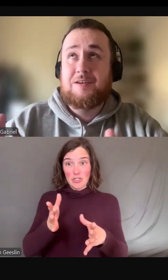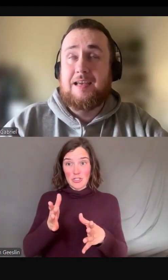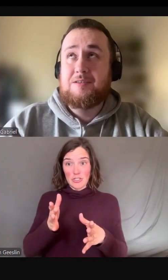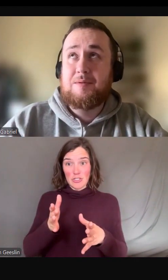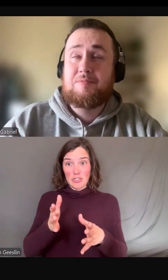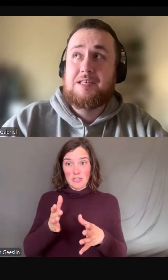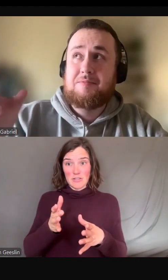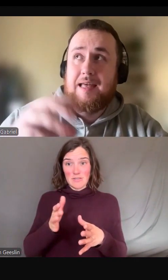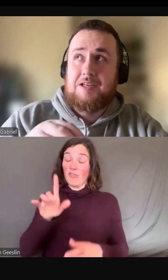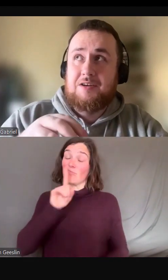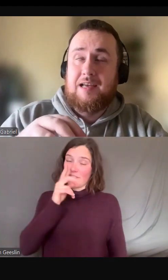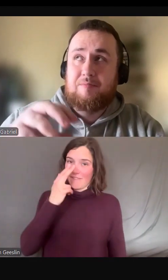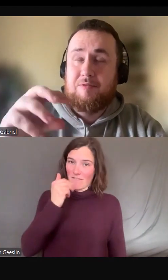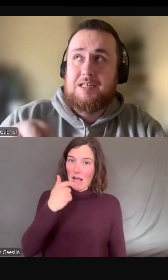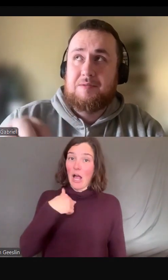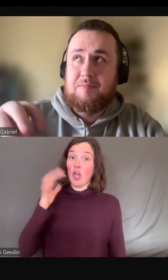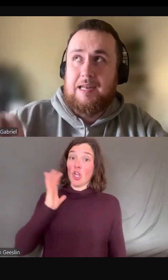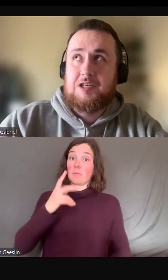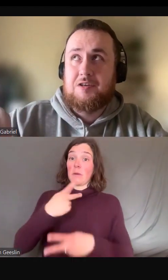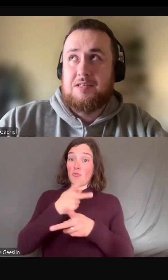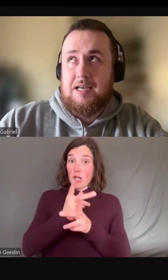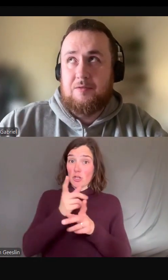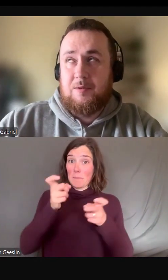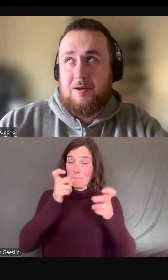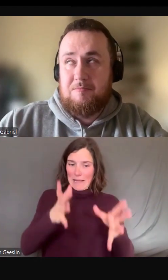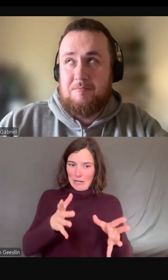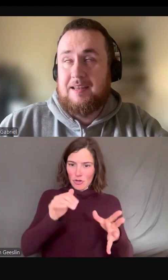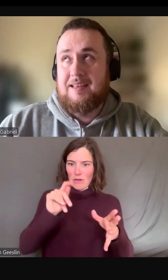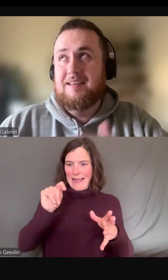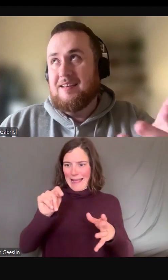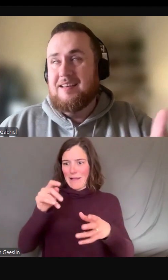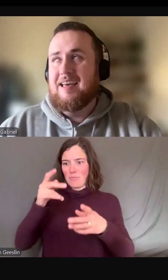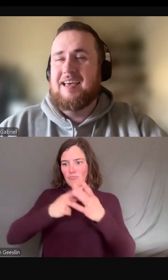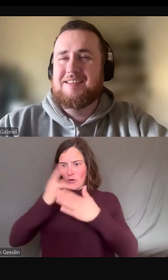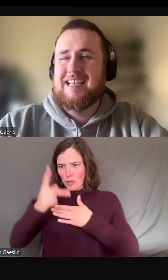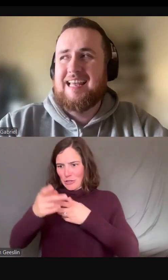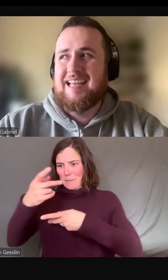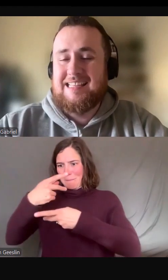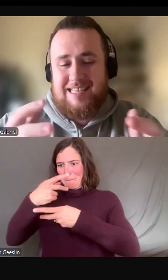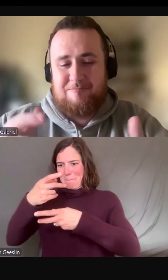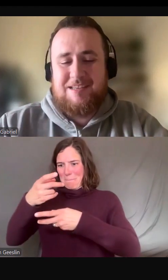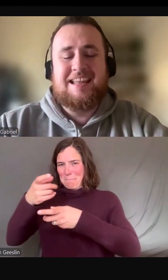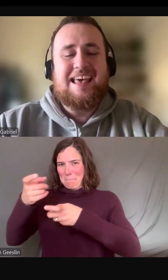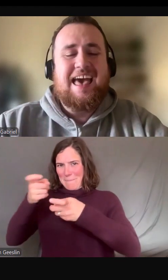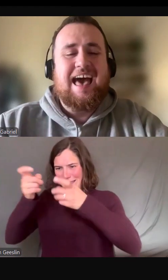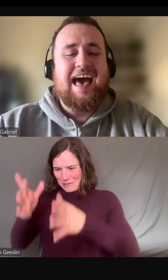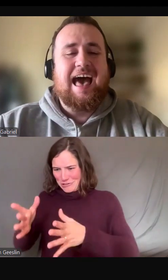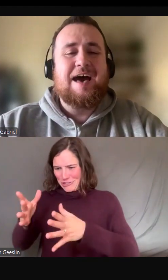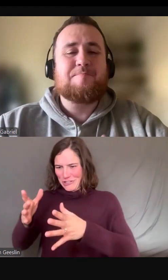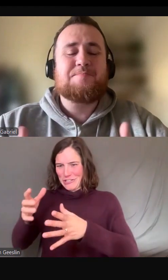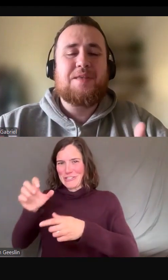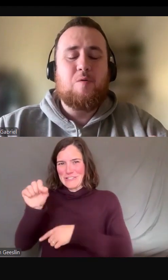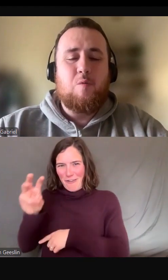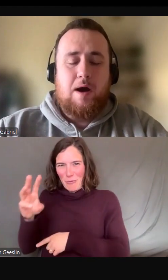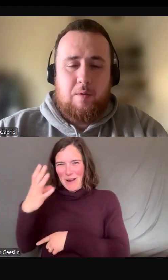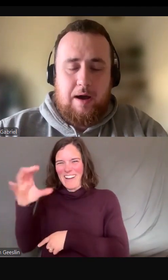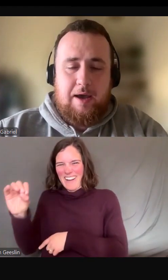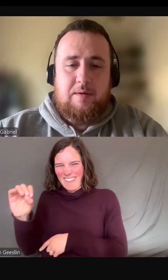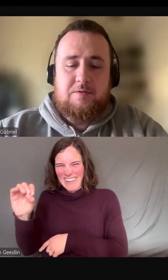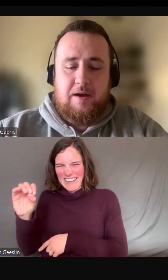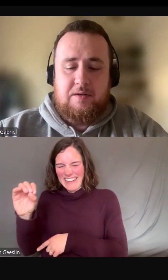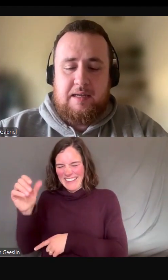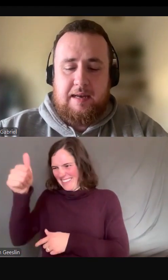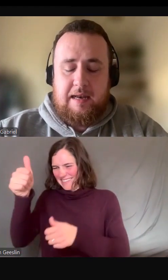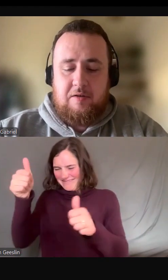is funny. I used to be a project manager at a project manager software company. It's kind of like Inception. What I